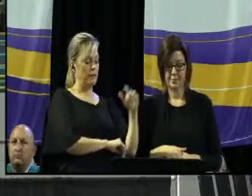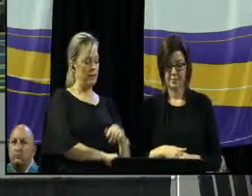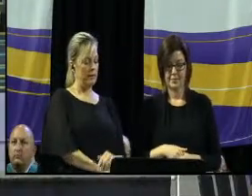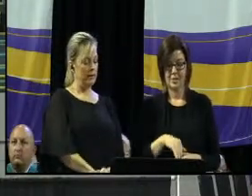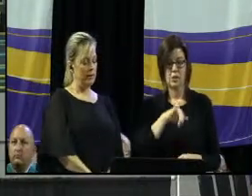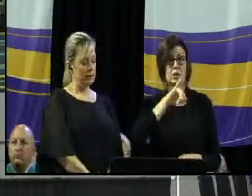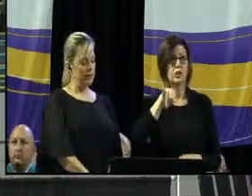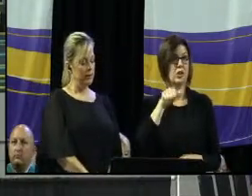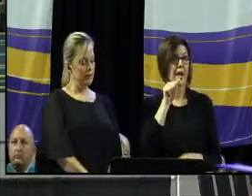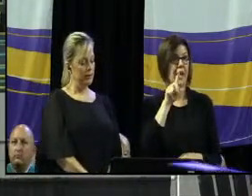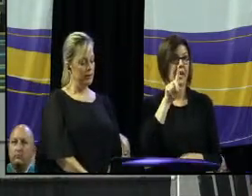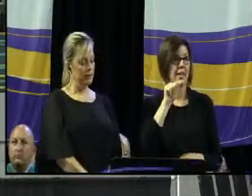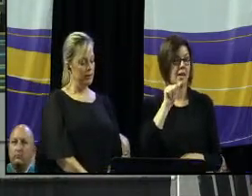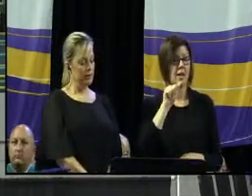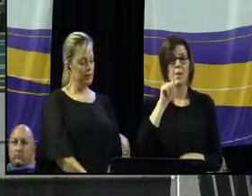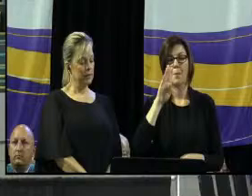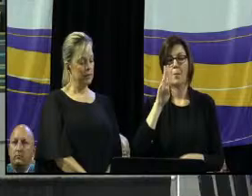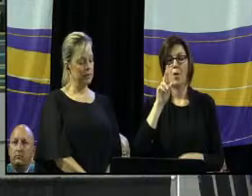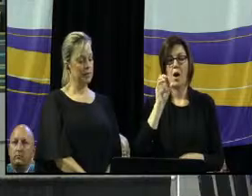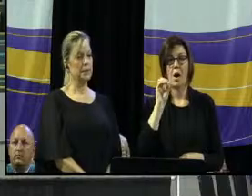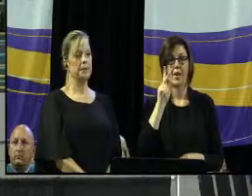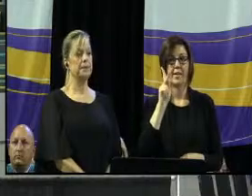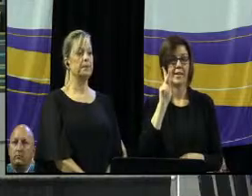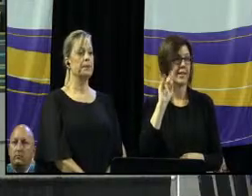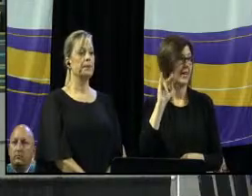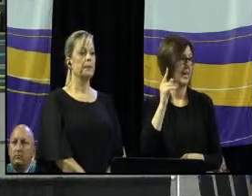Jada Valencia Brockington.